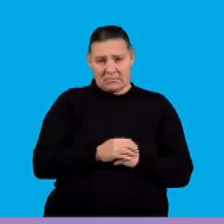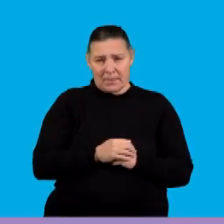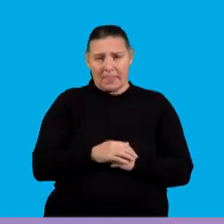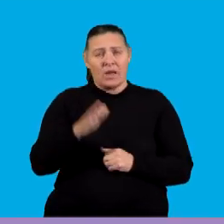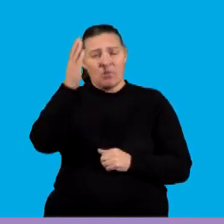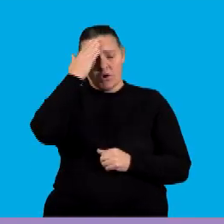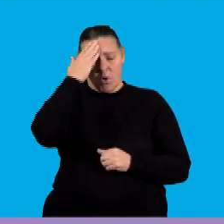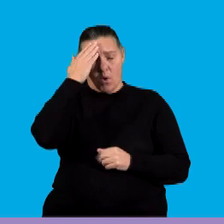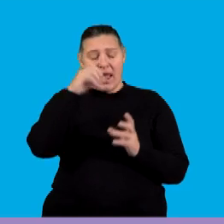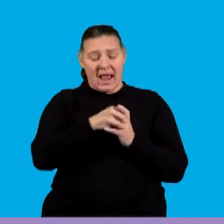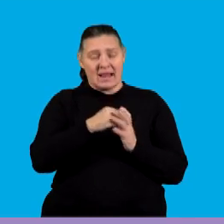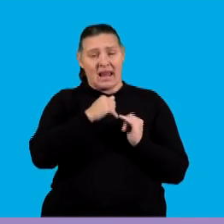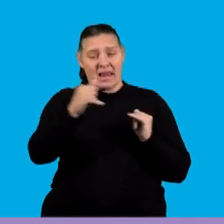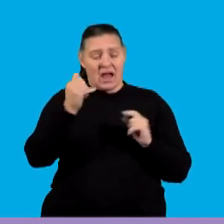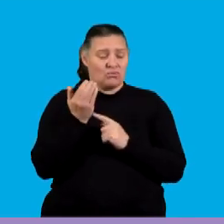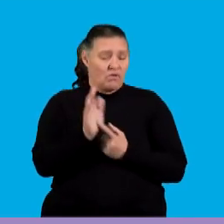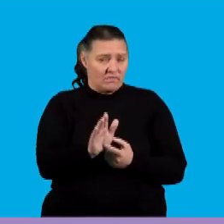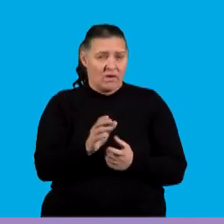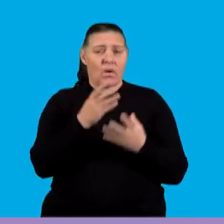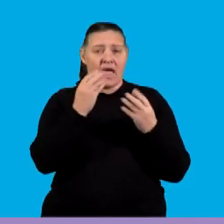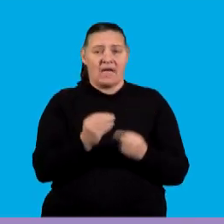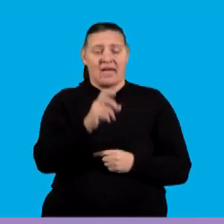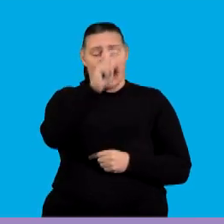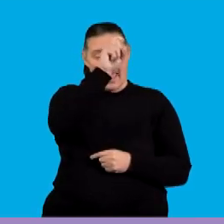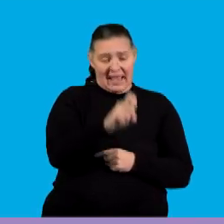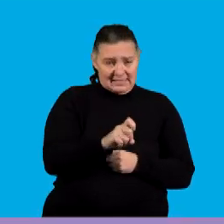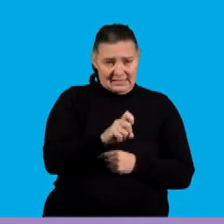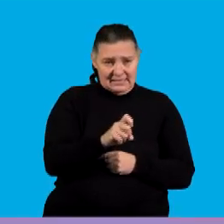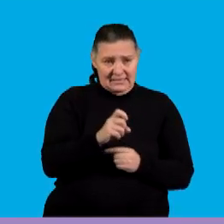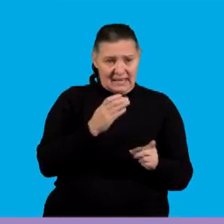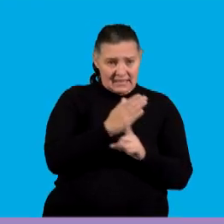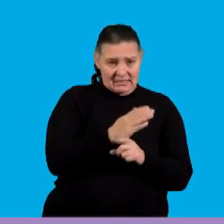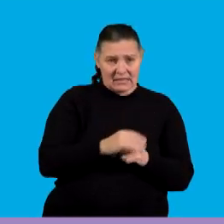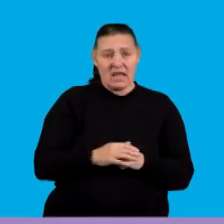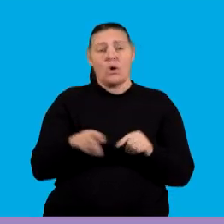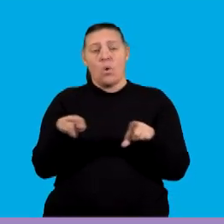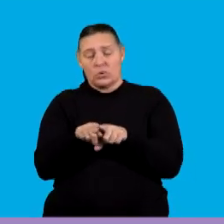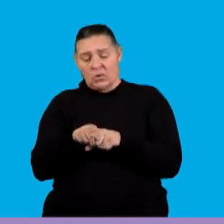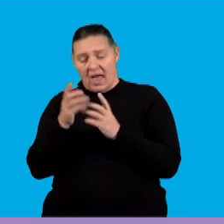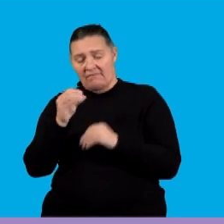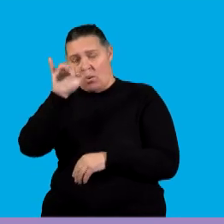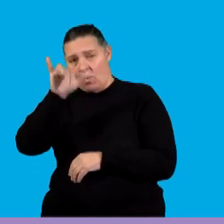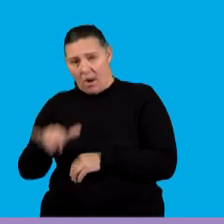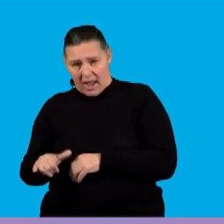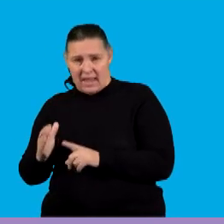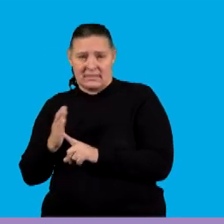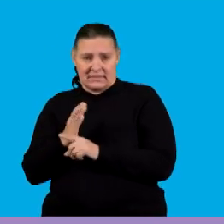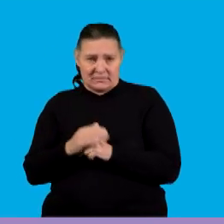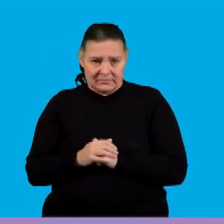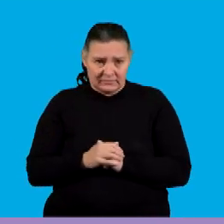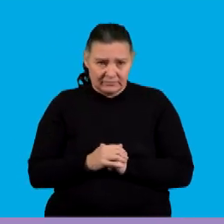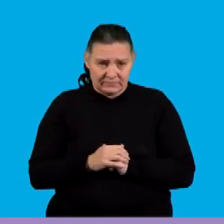intercepts. So we know that in a linear graph, we have x-intercepts, and we